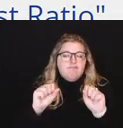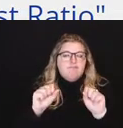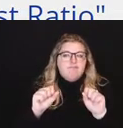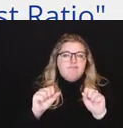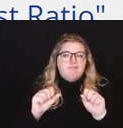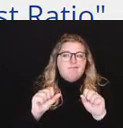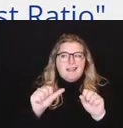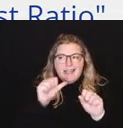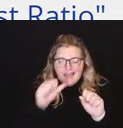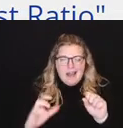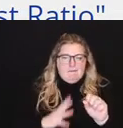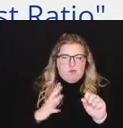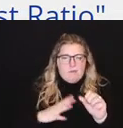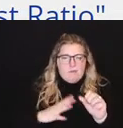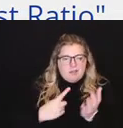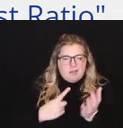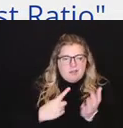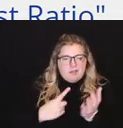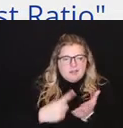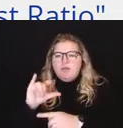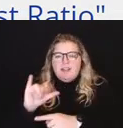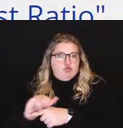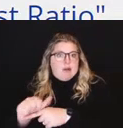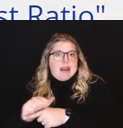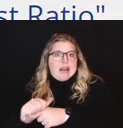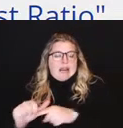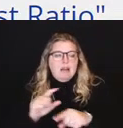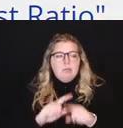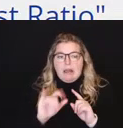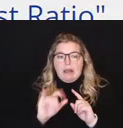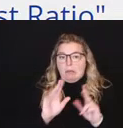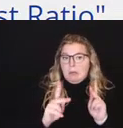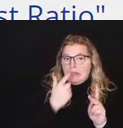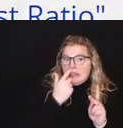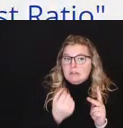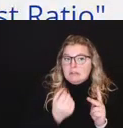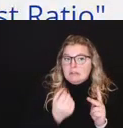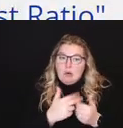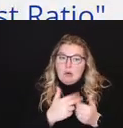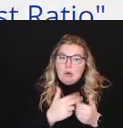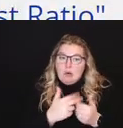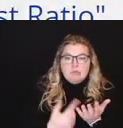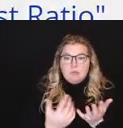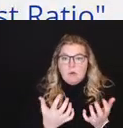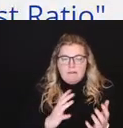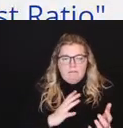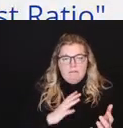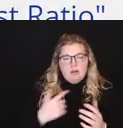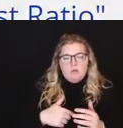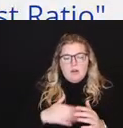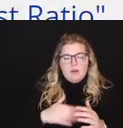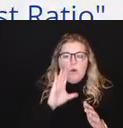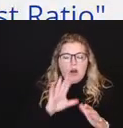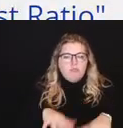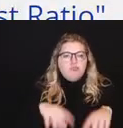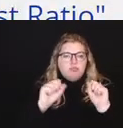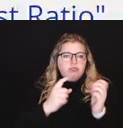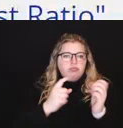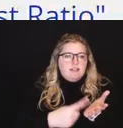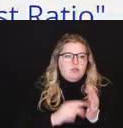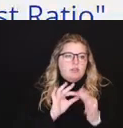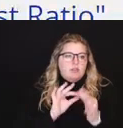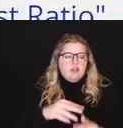a discussion with a few interested parties related to 2.1 and PDF.